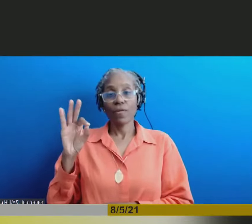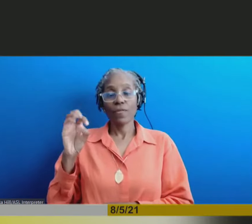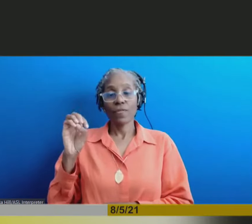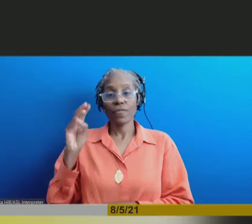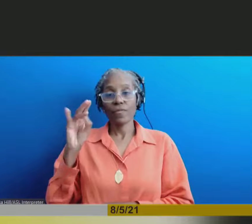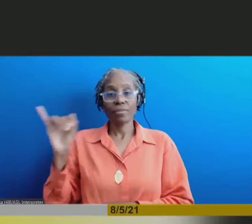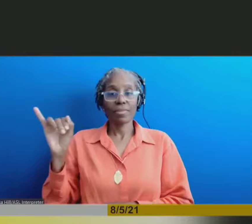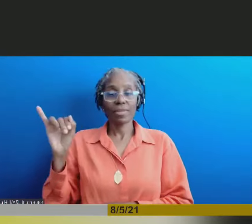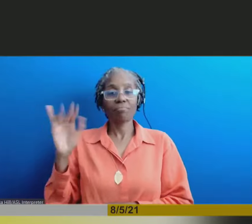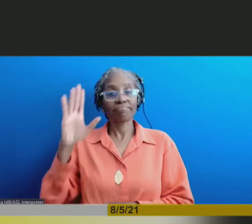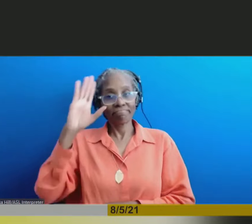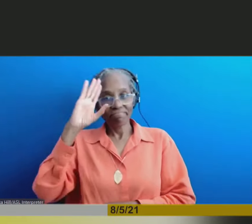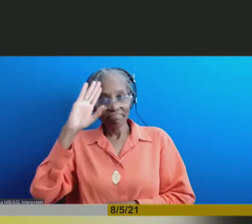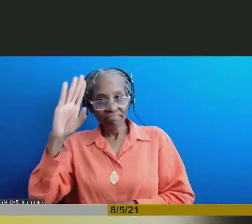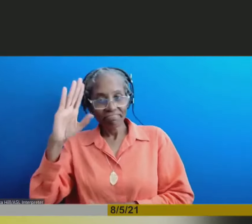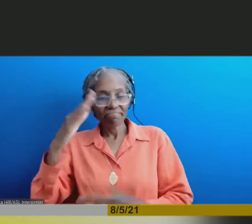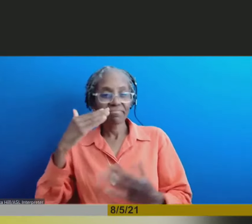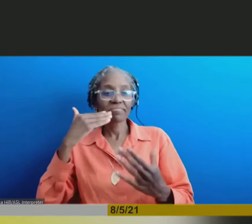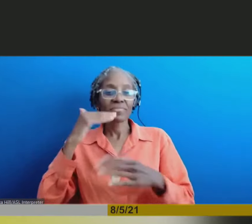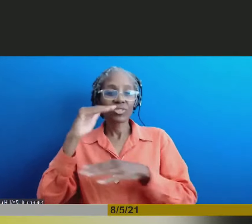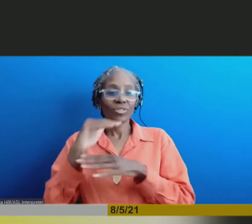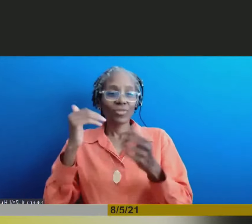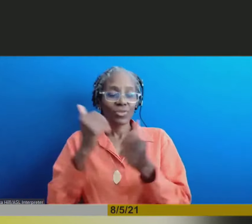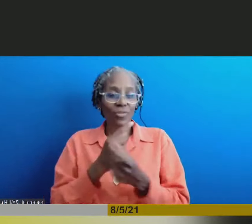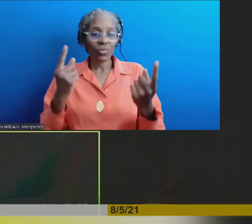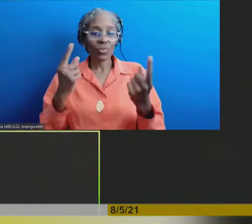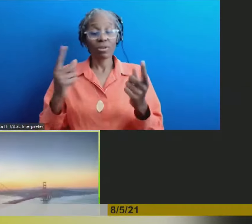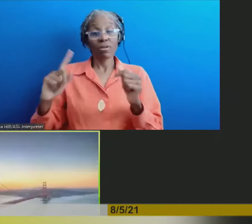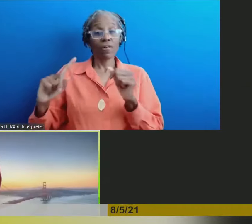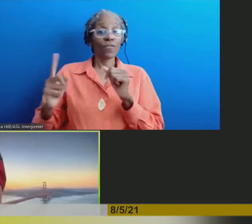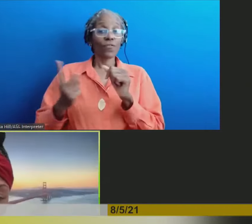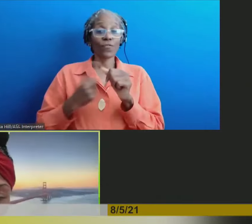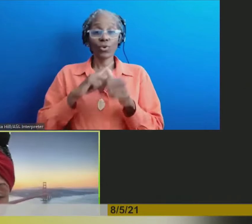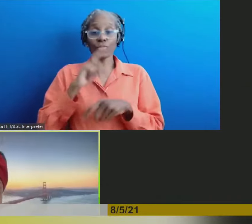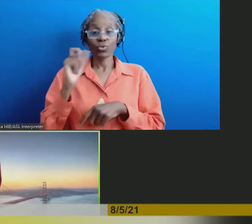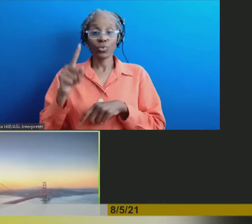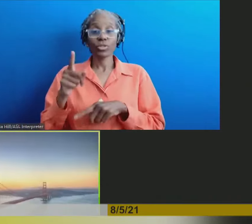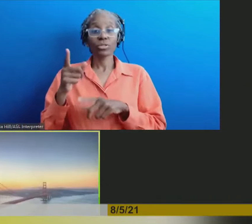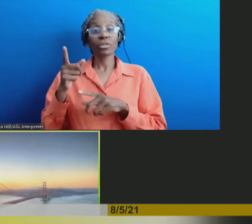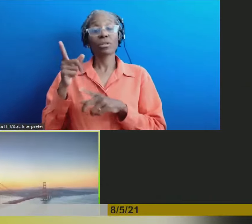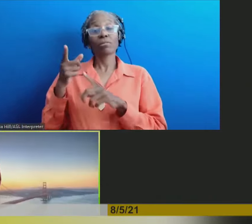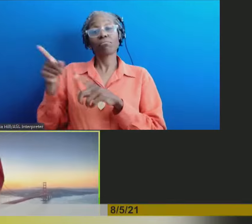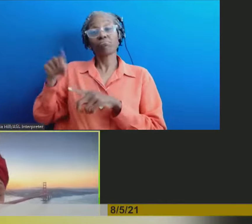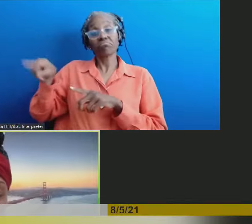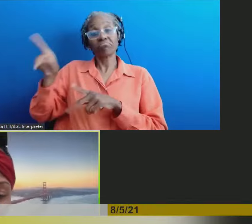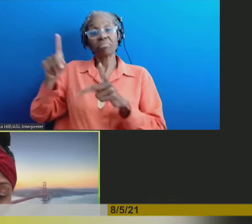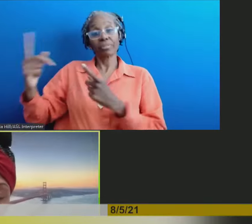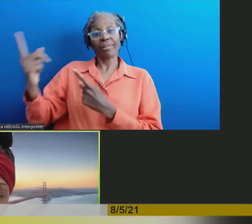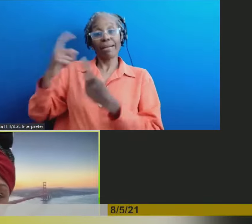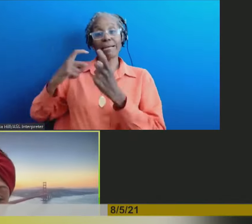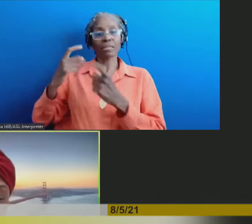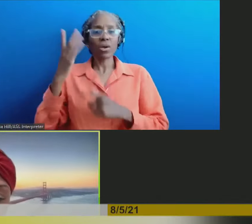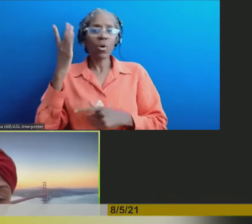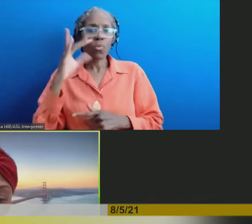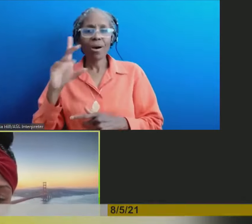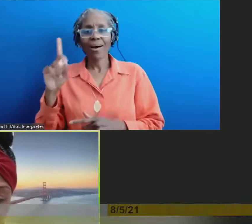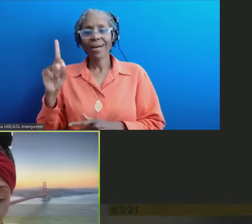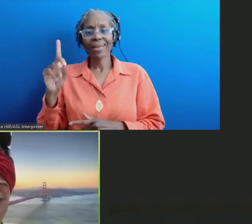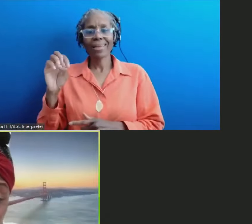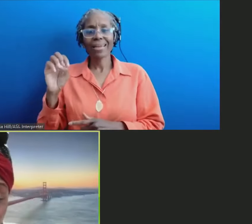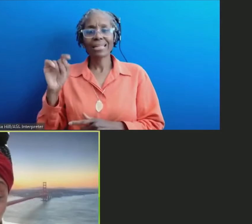Hello, good afternoon, everyone. The first question that's coming from the community is, why is the Delta variant